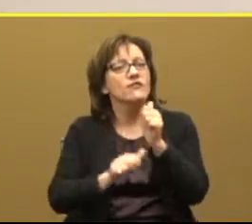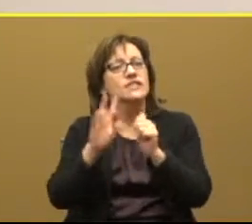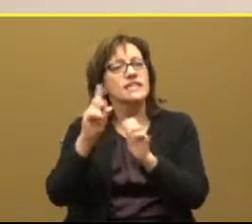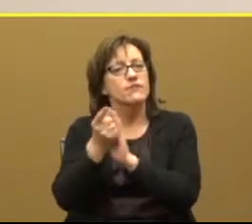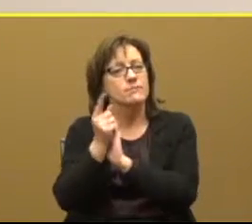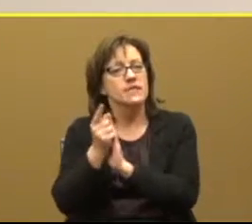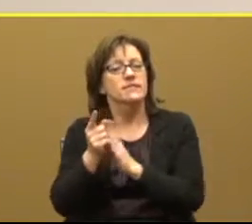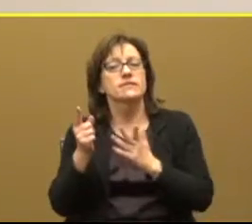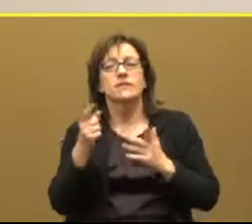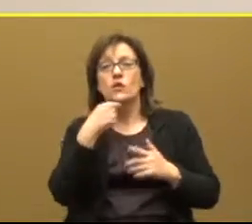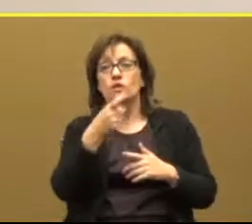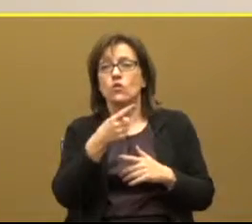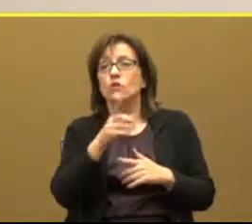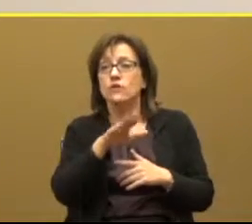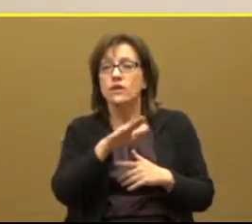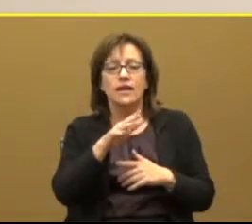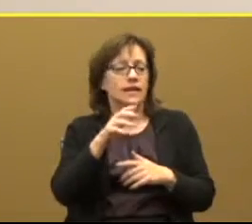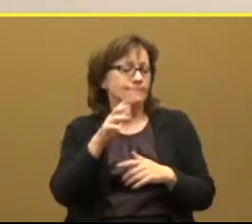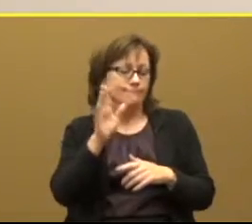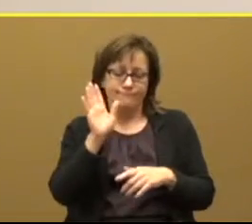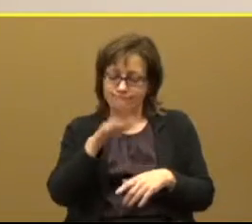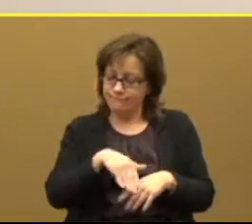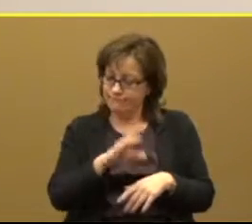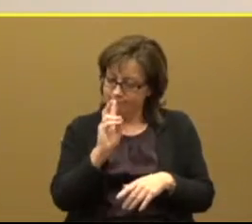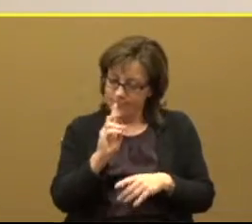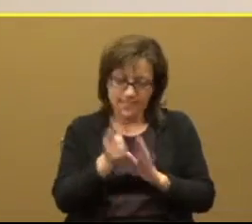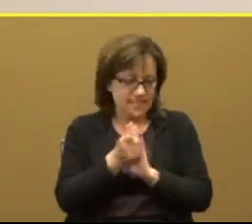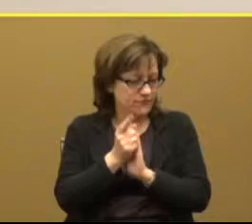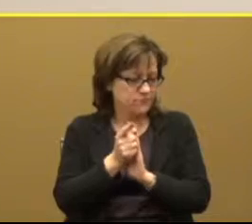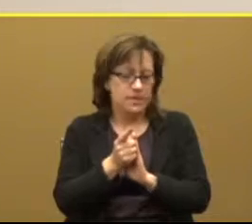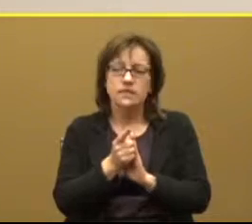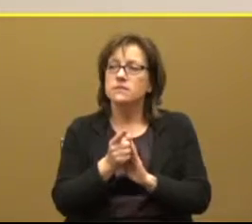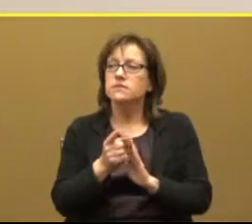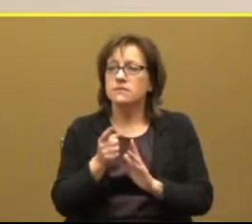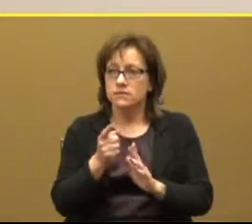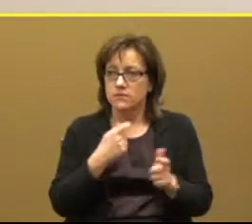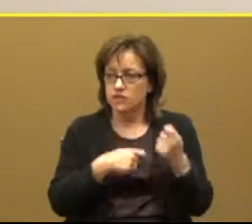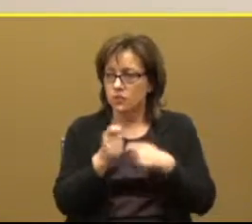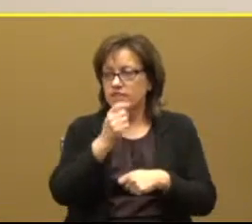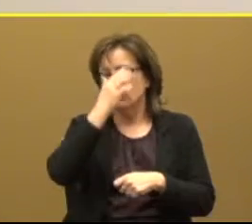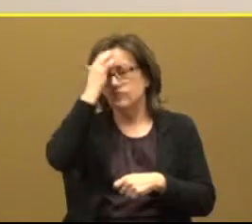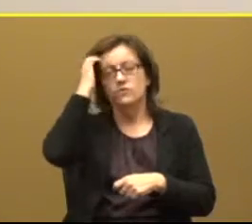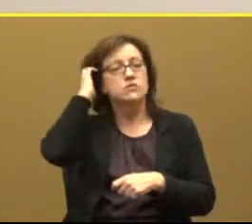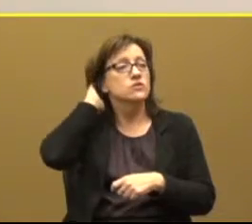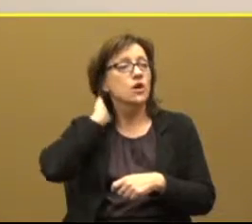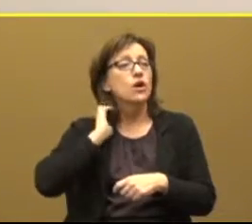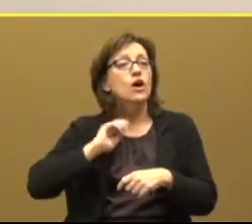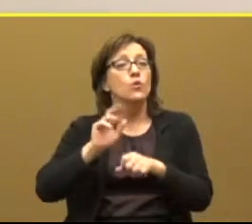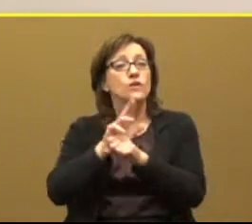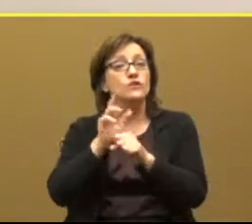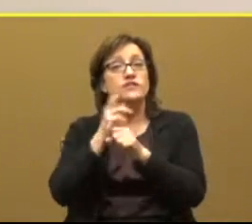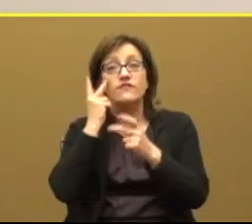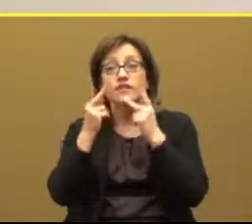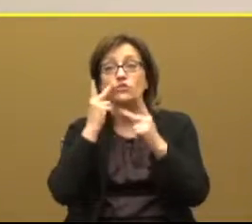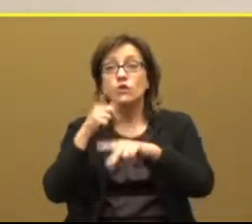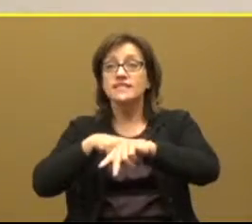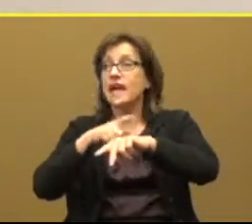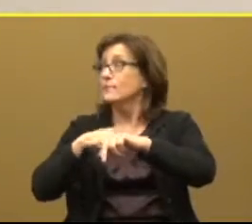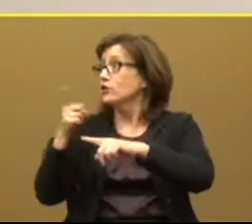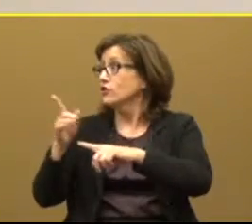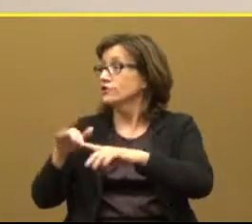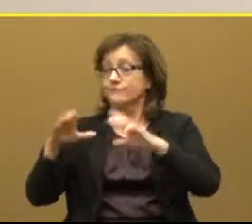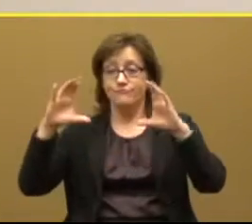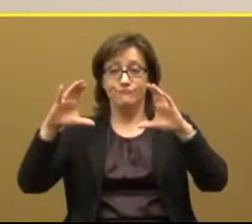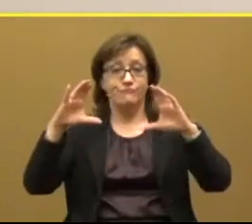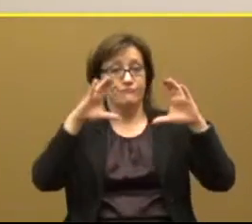is we said just transition them every 7 minutes. So we used a visual timer, and when there were visual timers, there